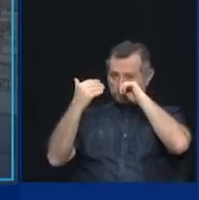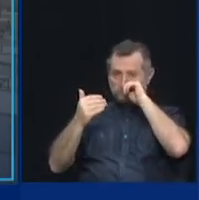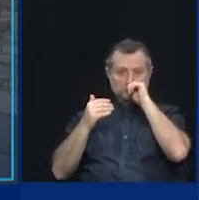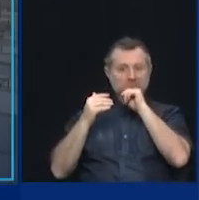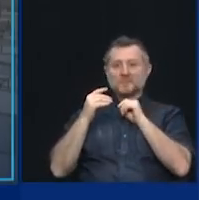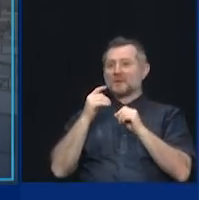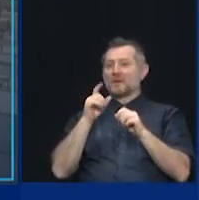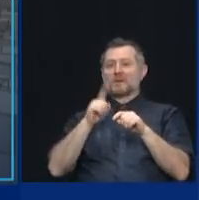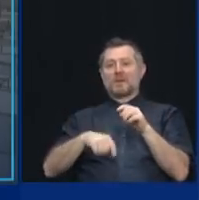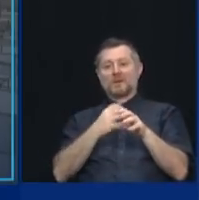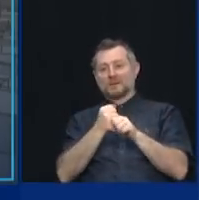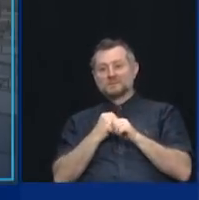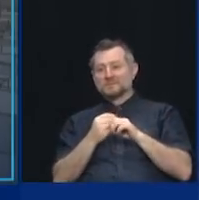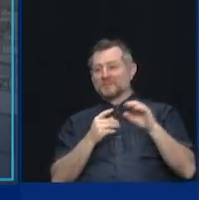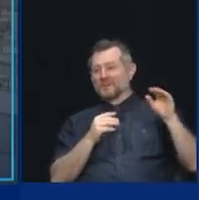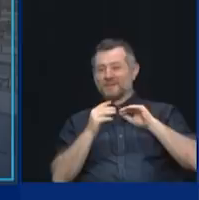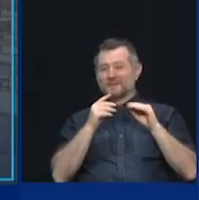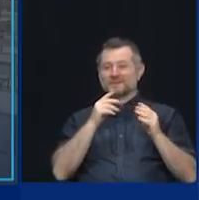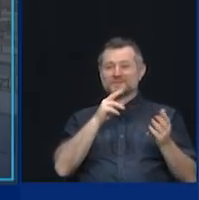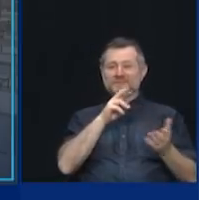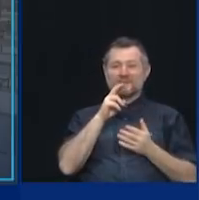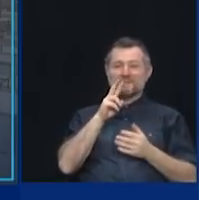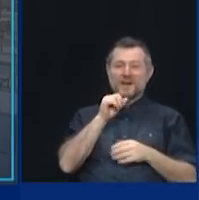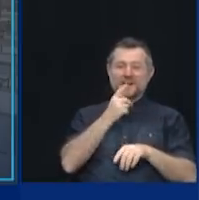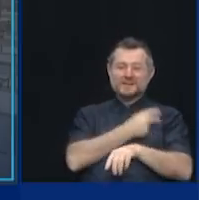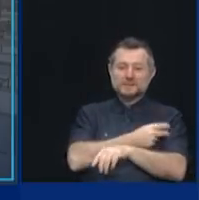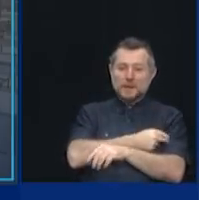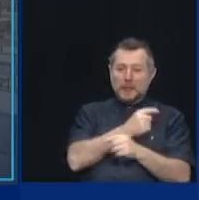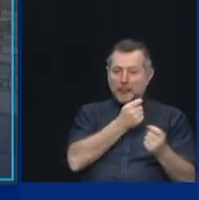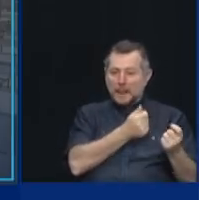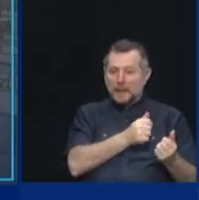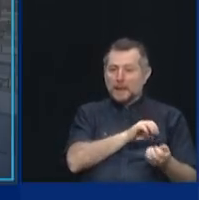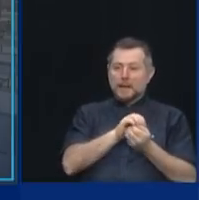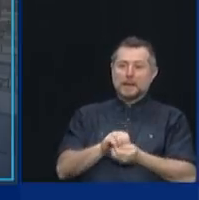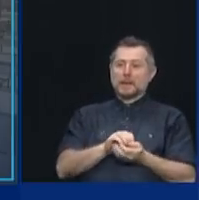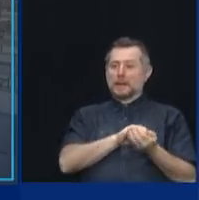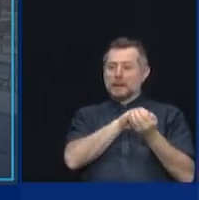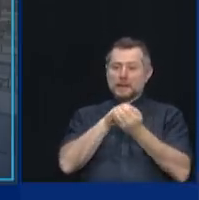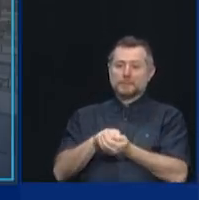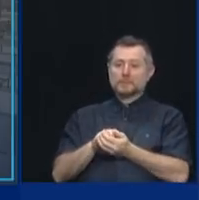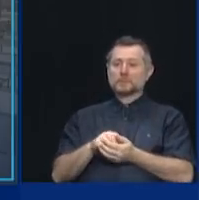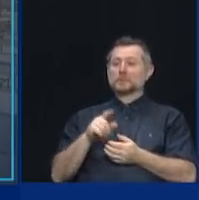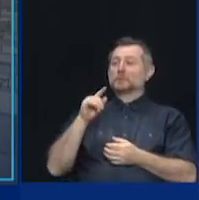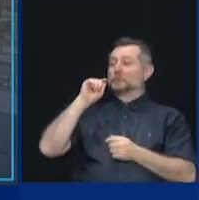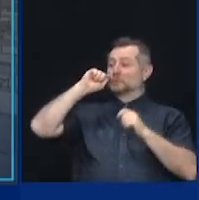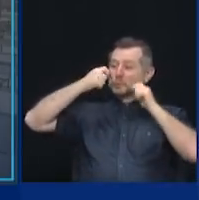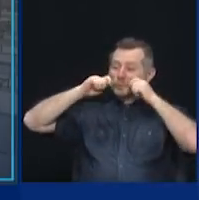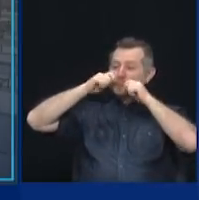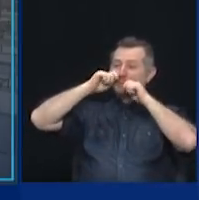couldn't get the Q-tip swabs to administer the vaccine. You couldn't get